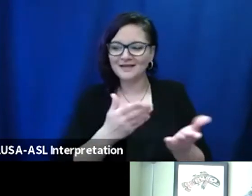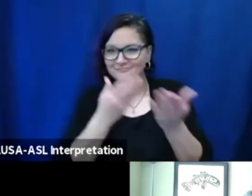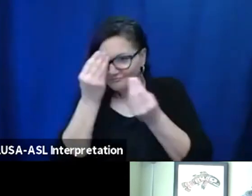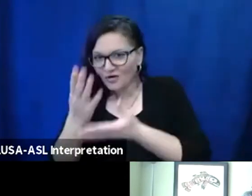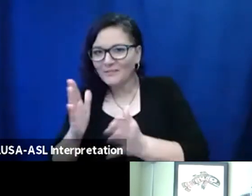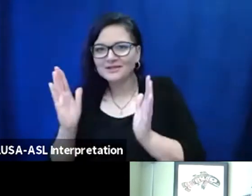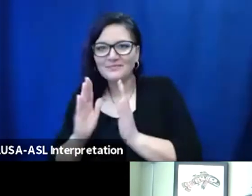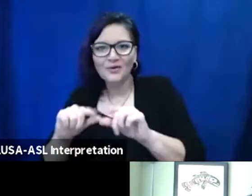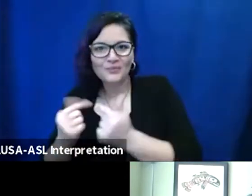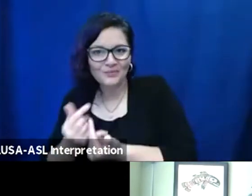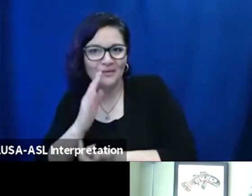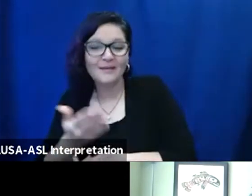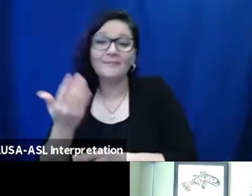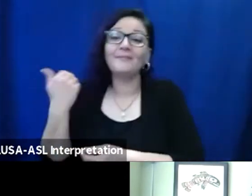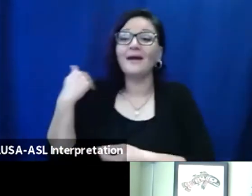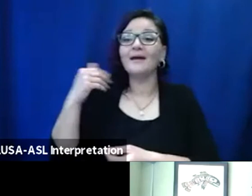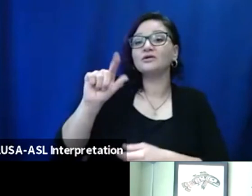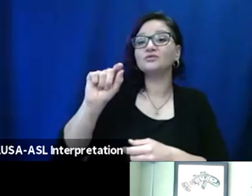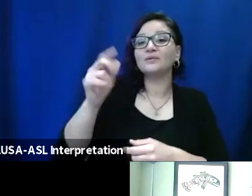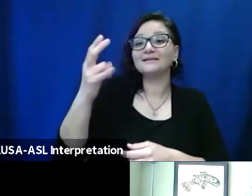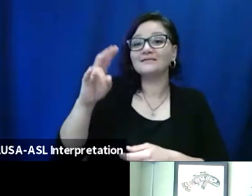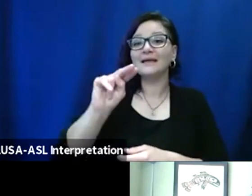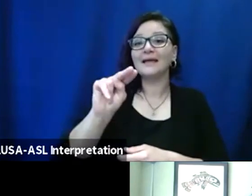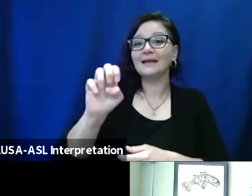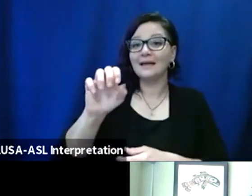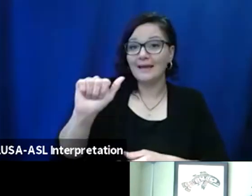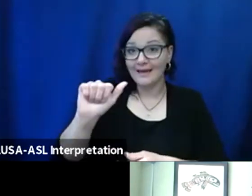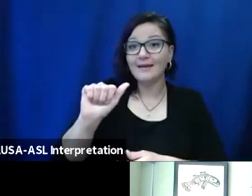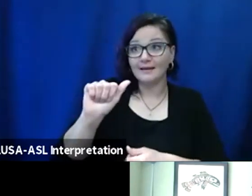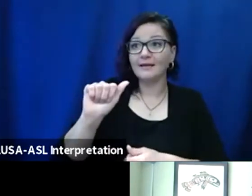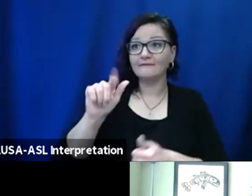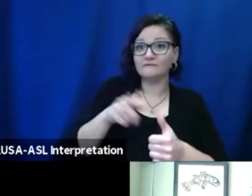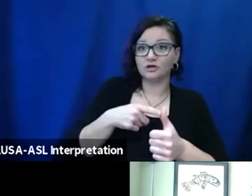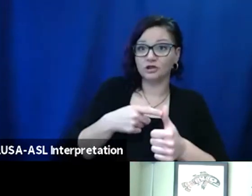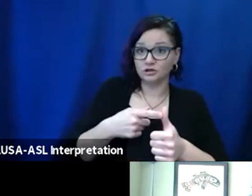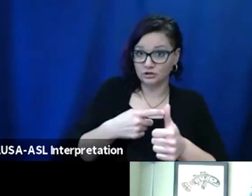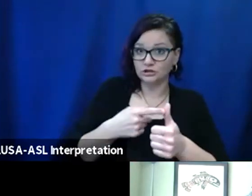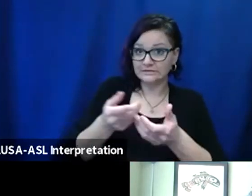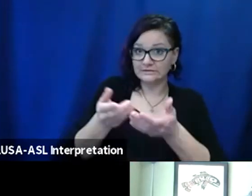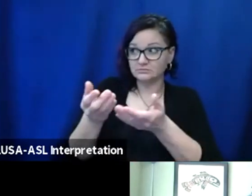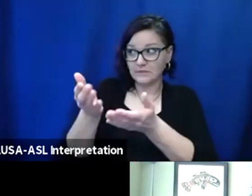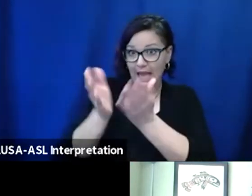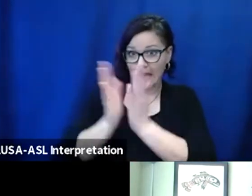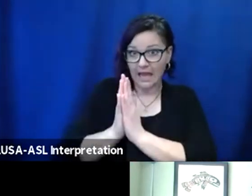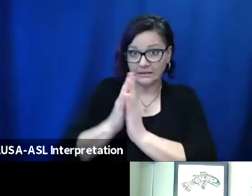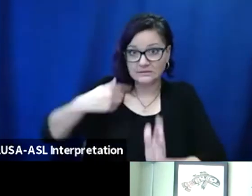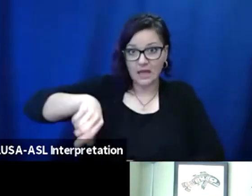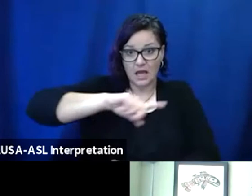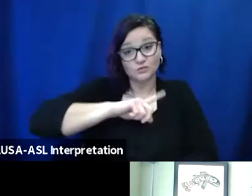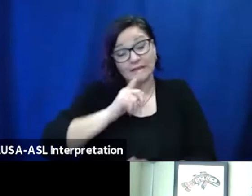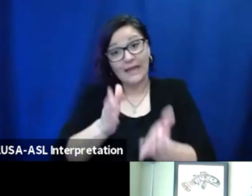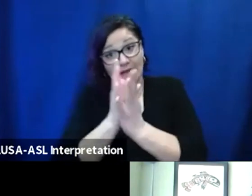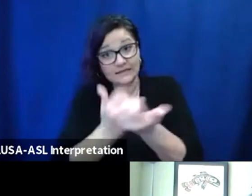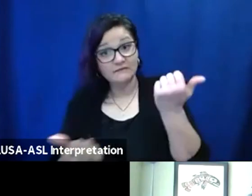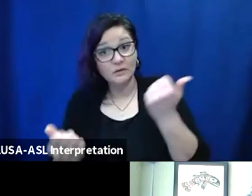in 2017, when the NEA first came to us and asked us to ask everybody actually